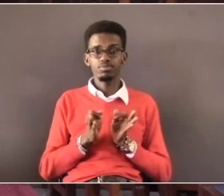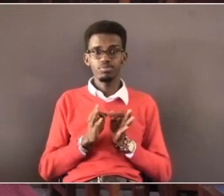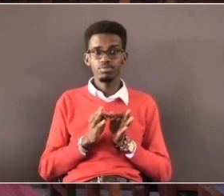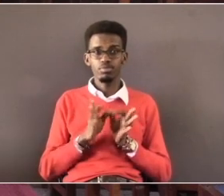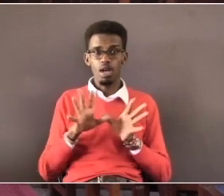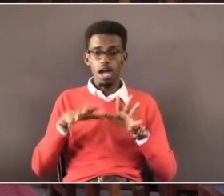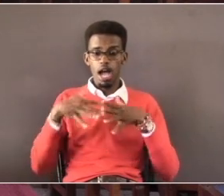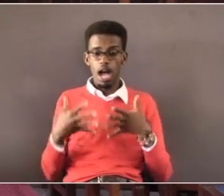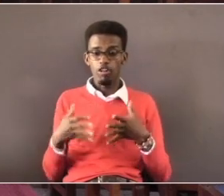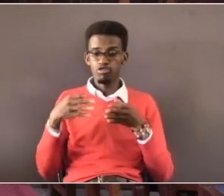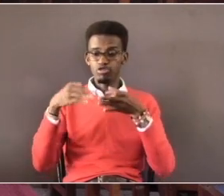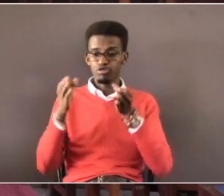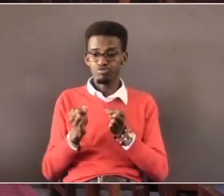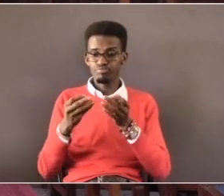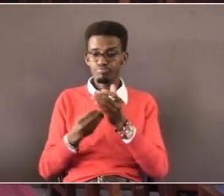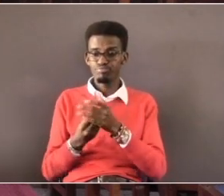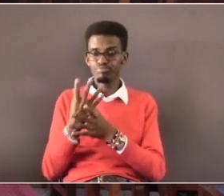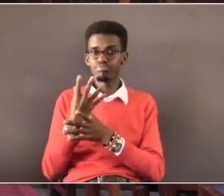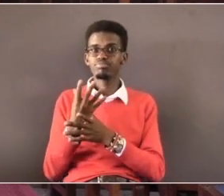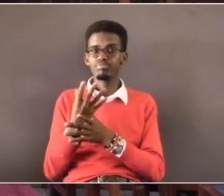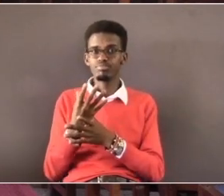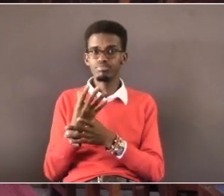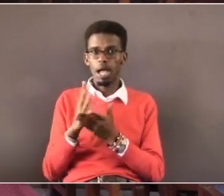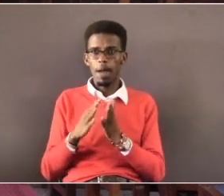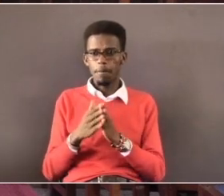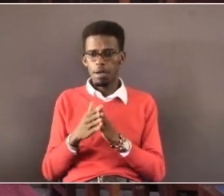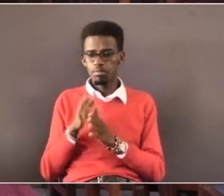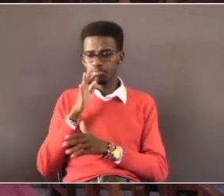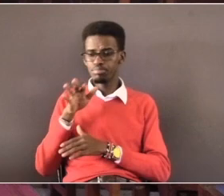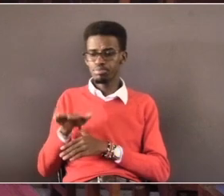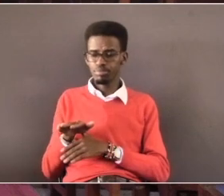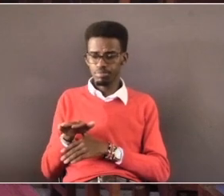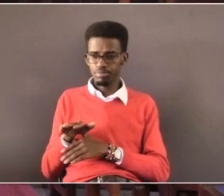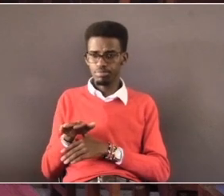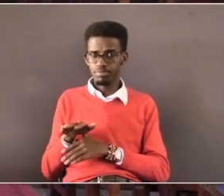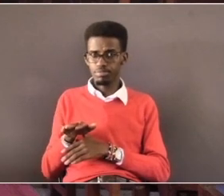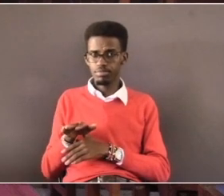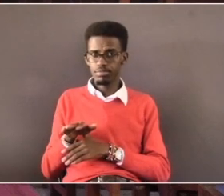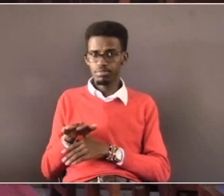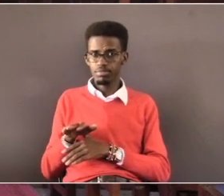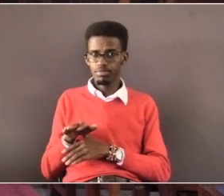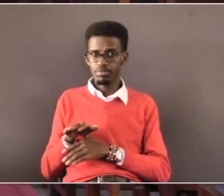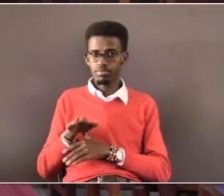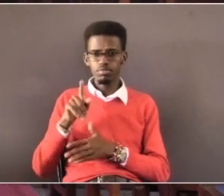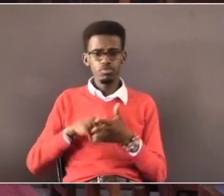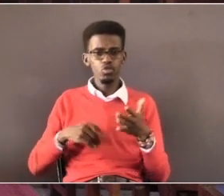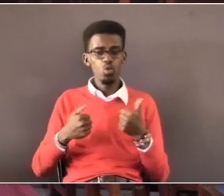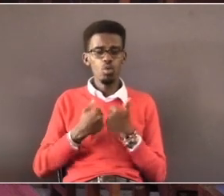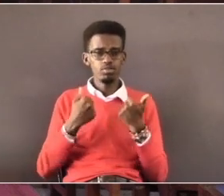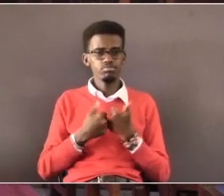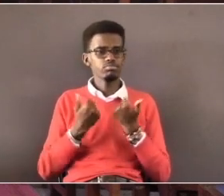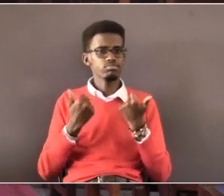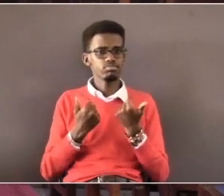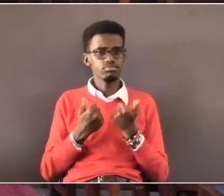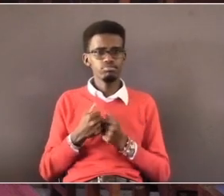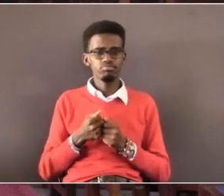how was family growing up? Was it middle class? What were these habits?